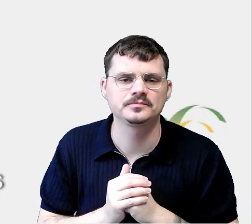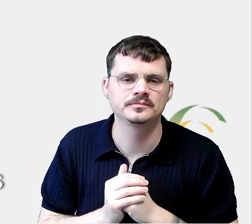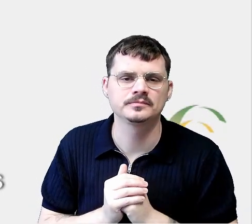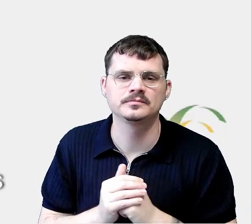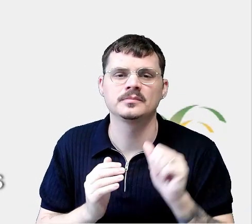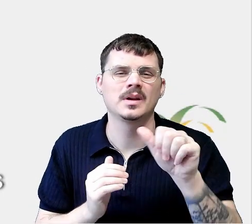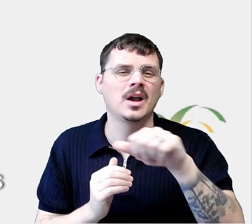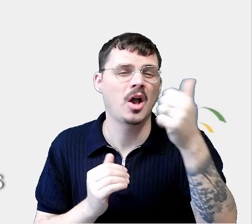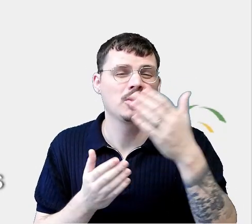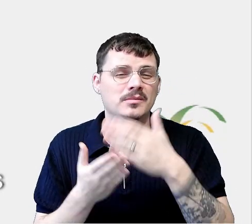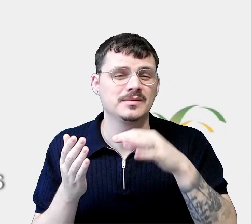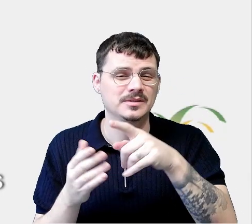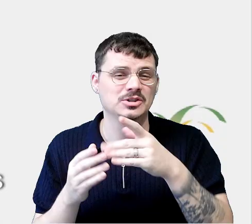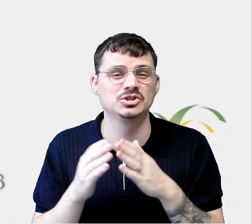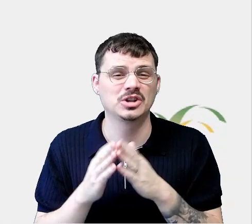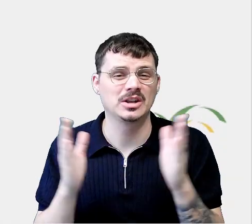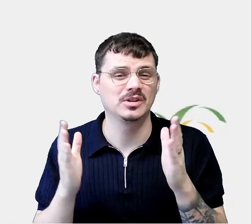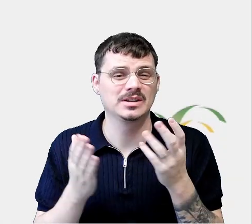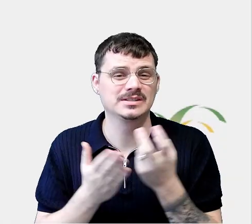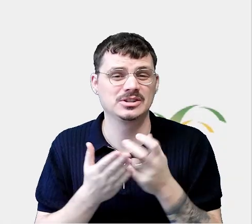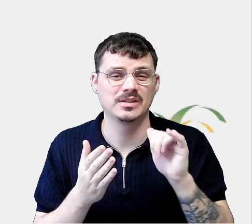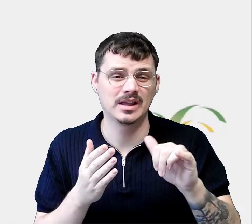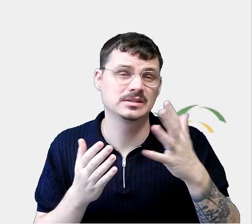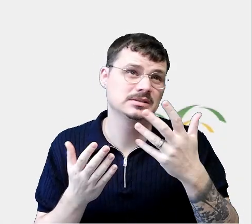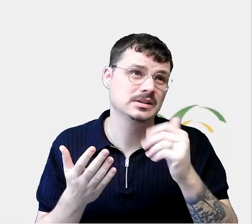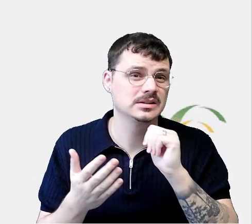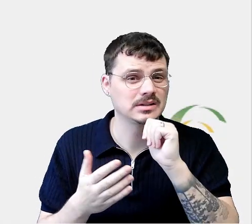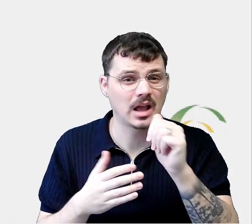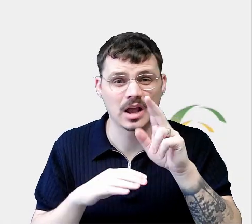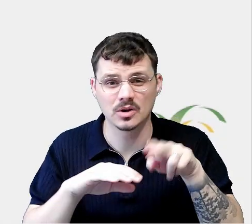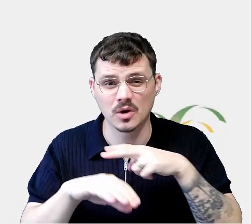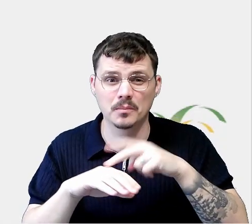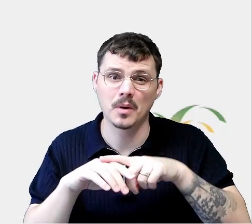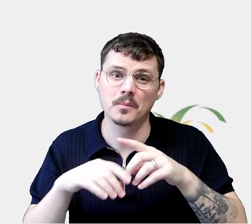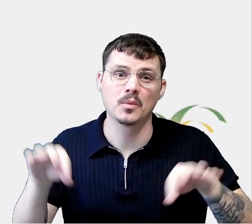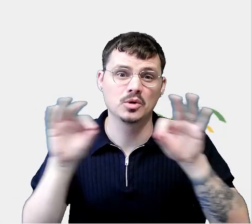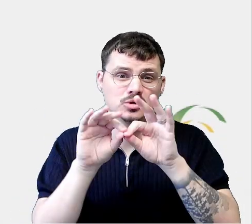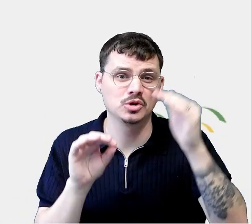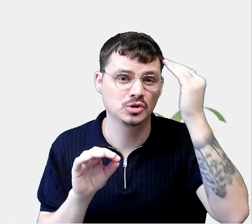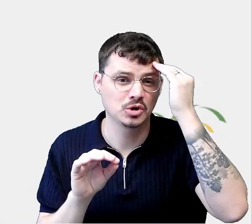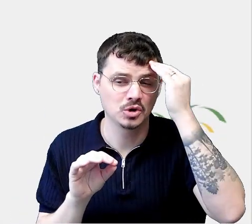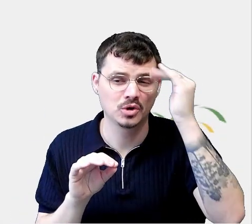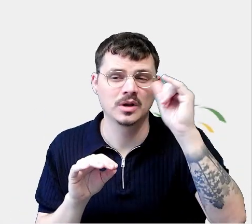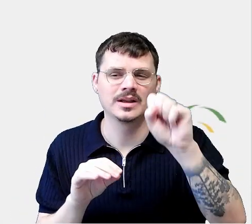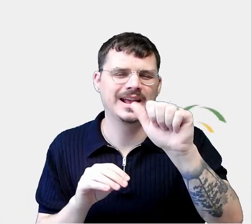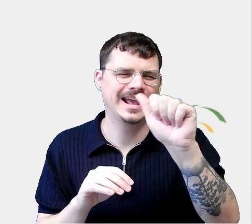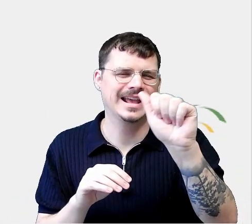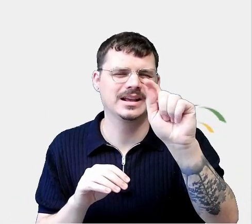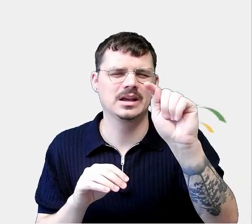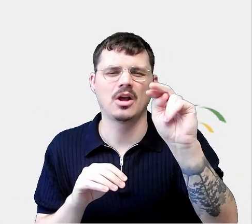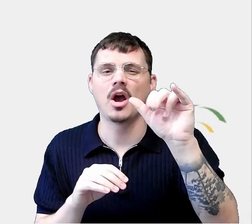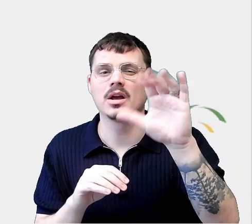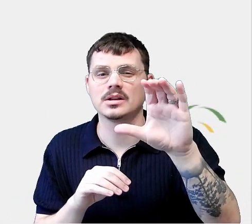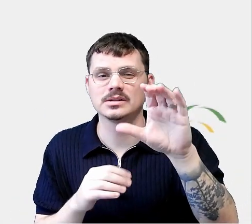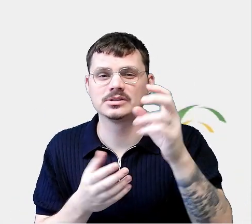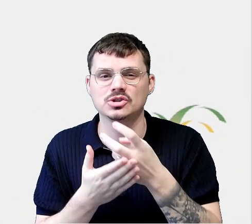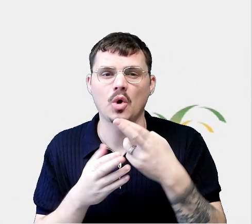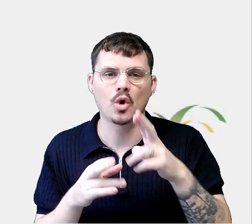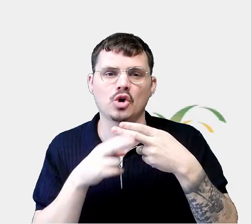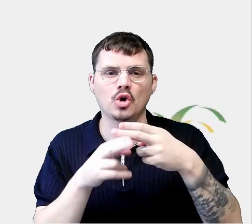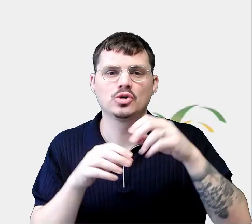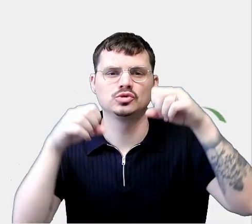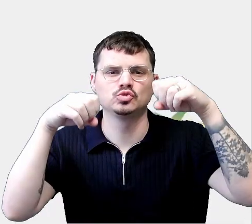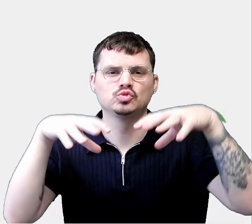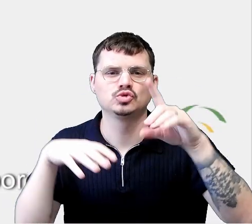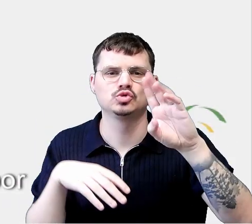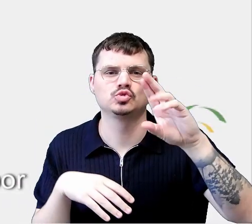The other kind of generalized seizure, it's very unusual, important to know about though, is called an atonic seizure or a drop